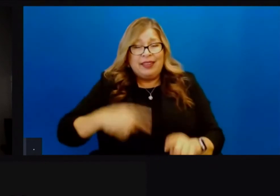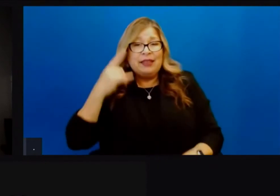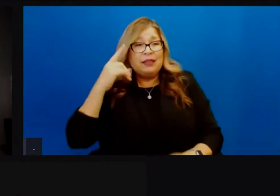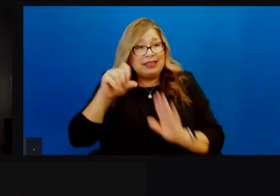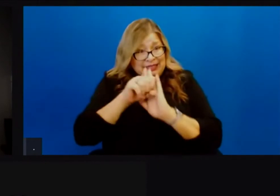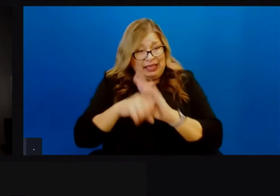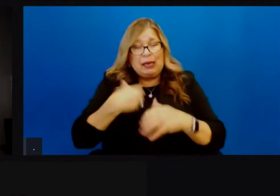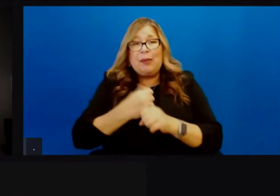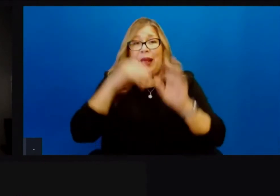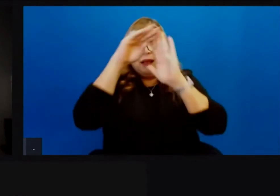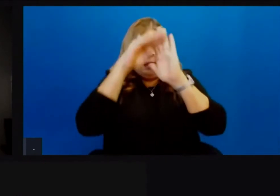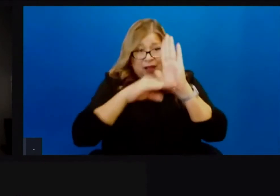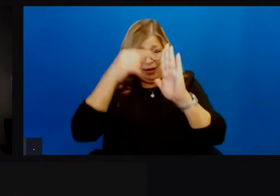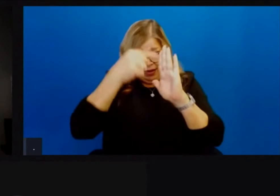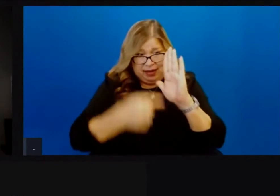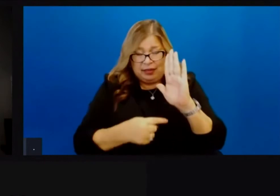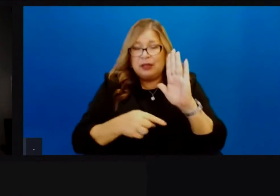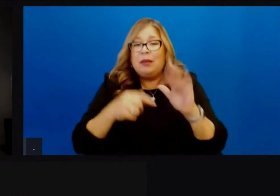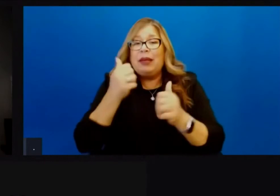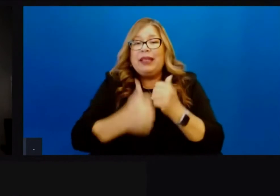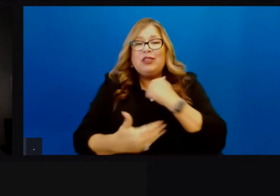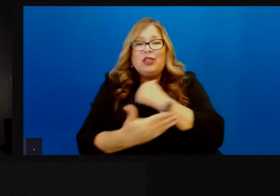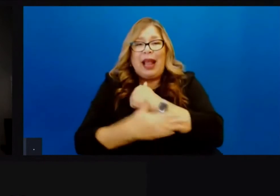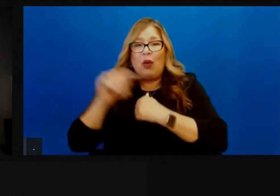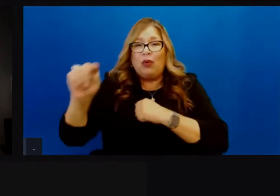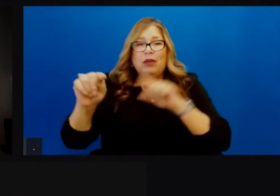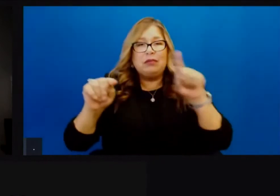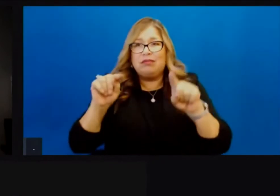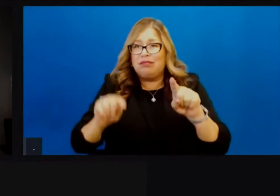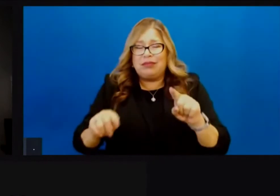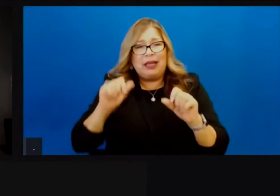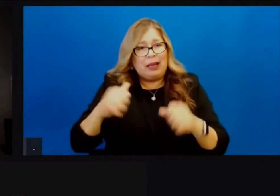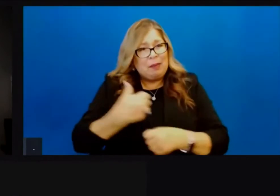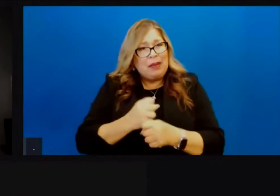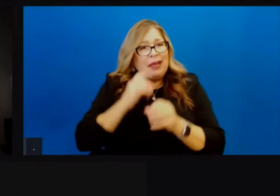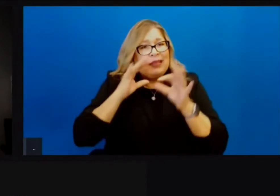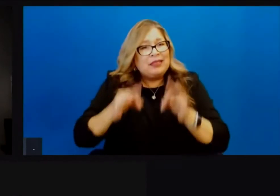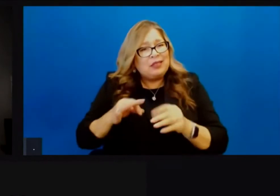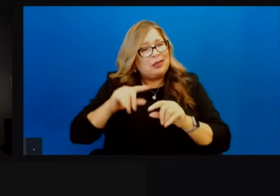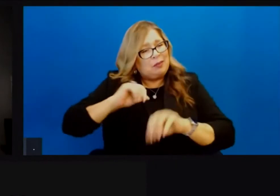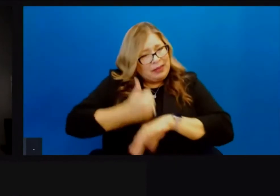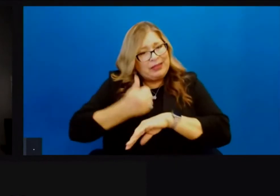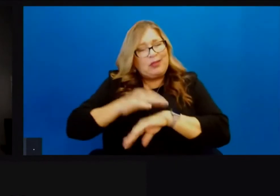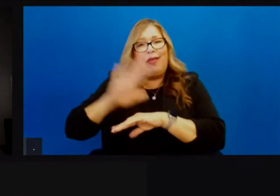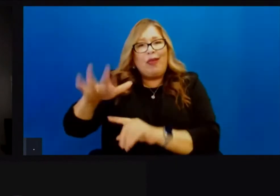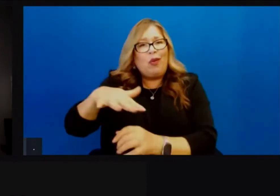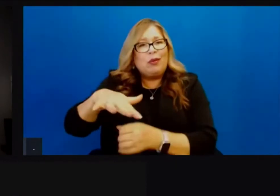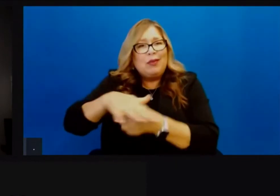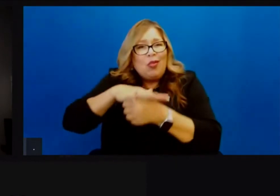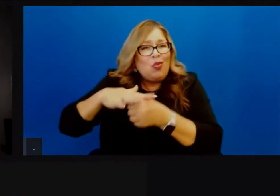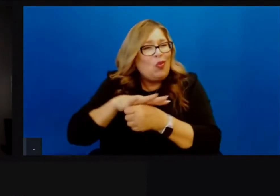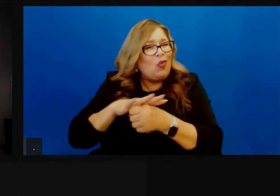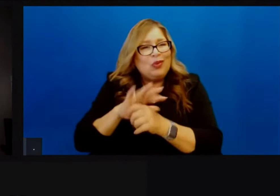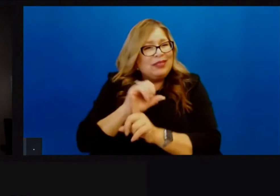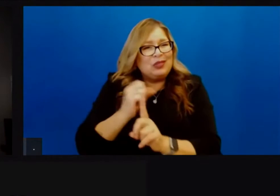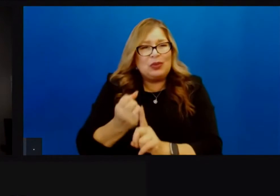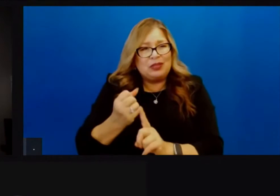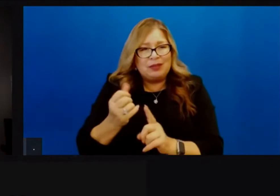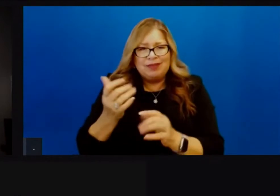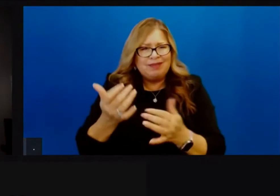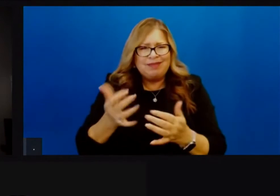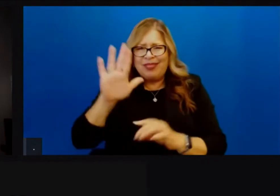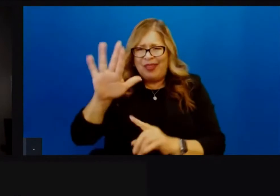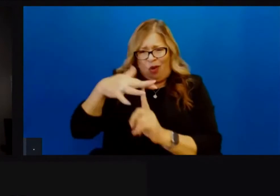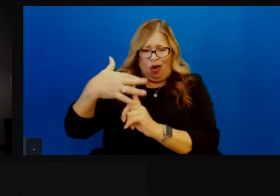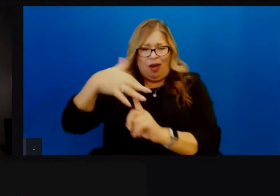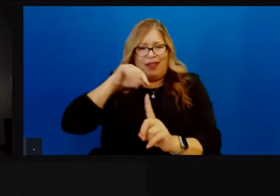they're the right way to make these decisions because those local conditions matter. I think